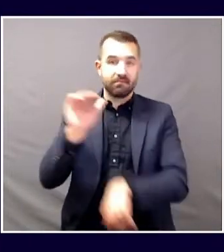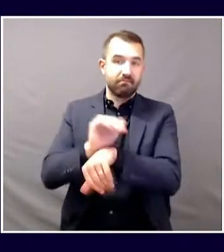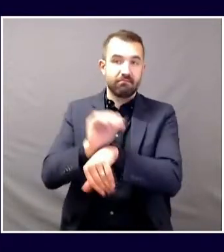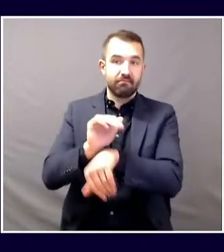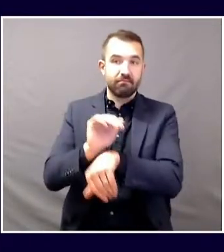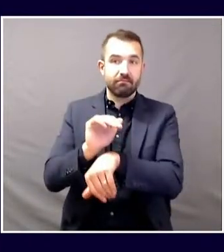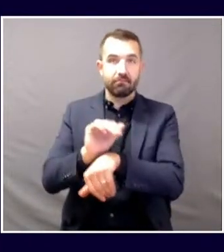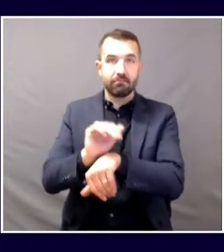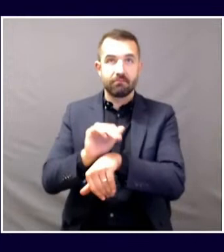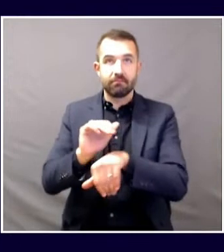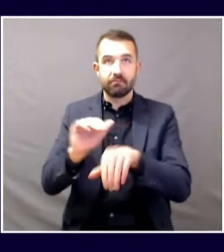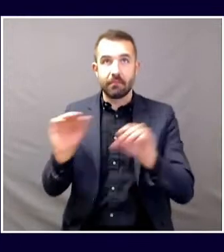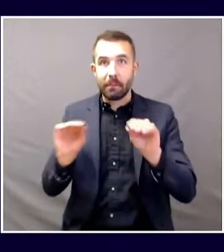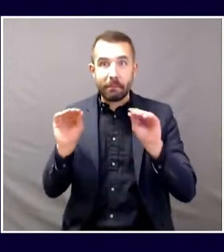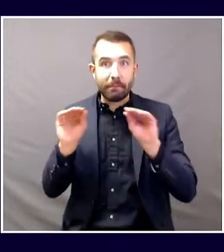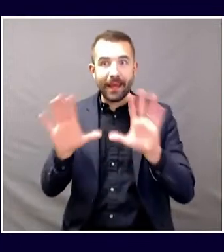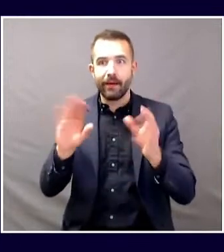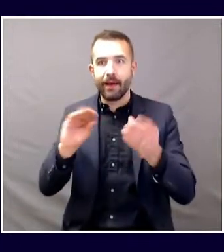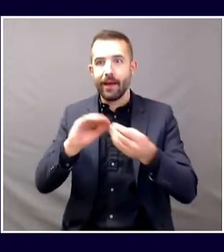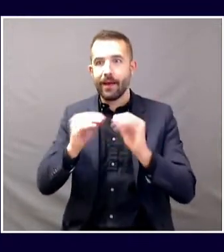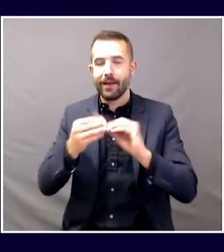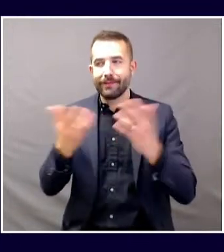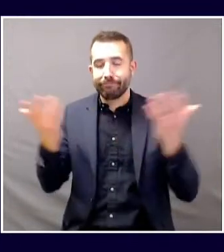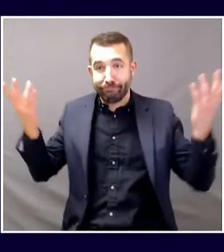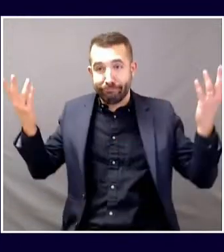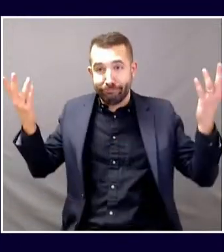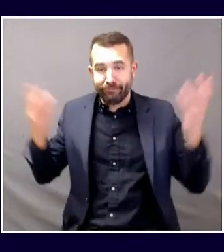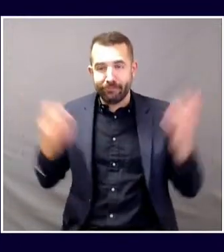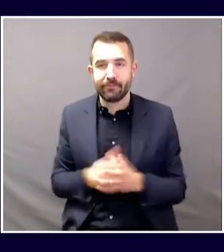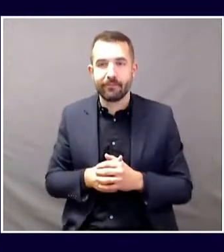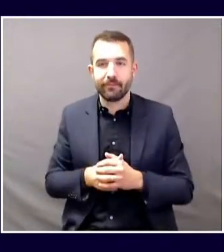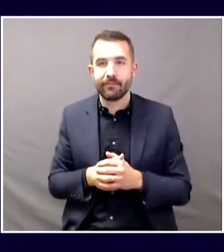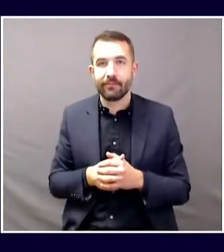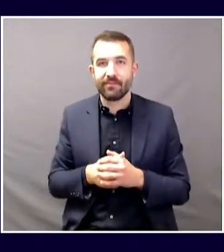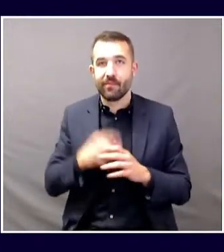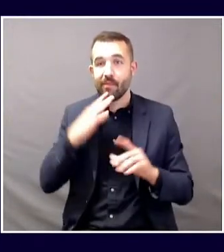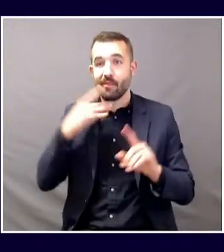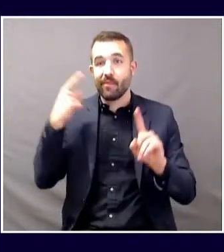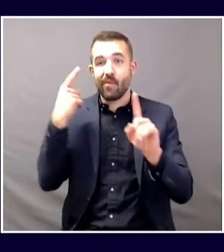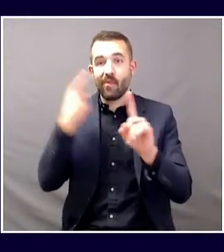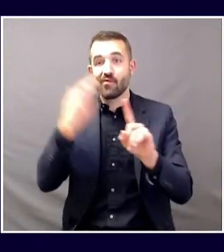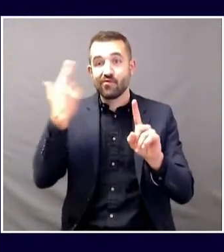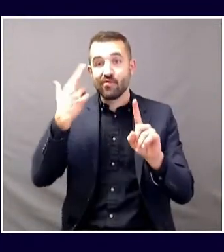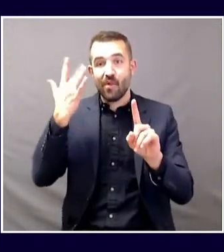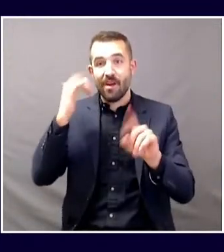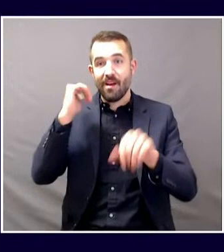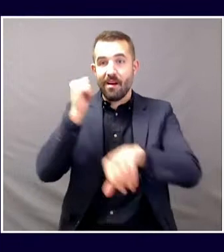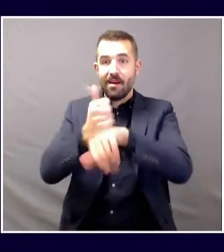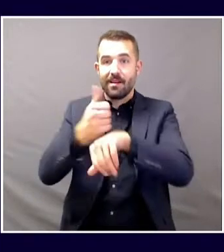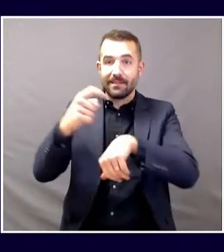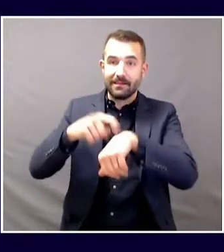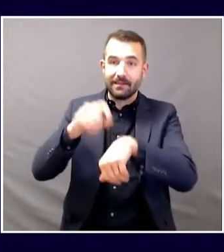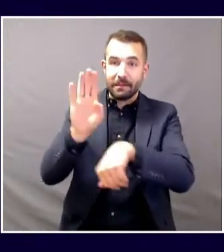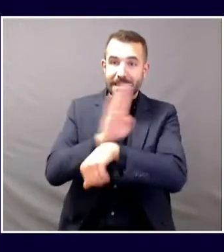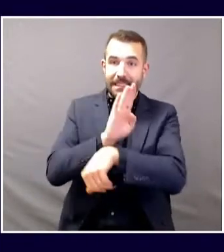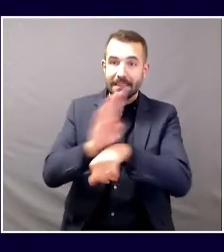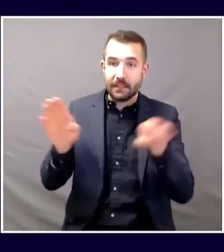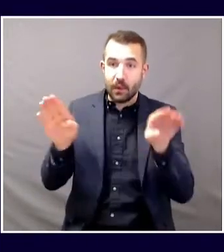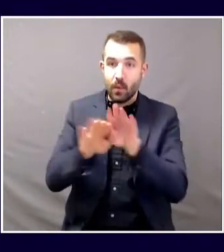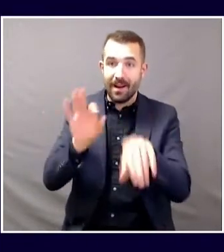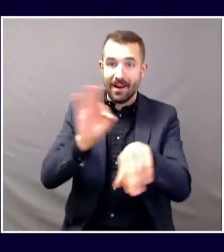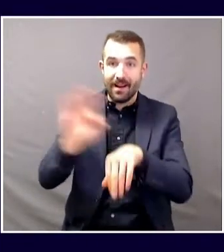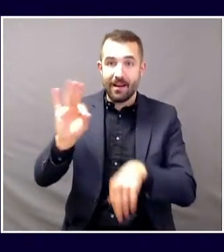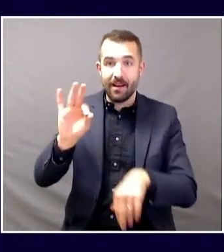magic point. I think the goal and the intent of setting a time for businesses to close was to try to reduce